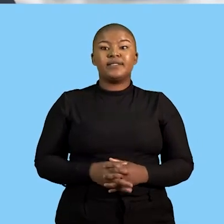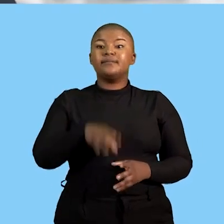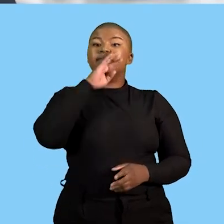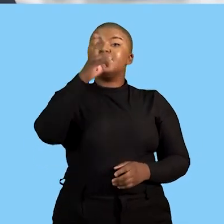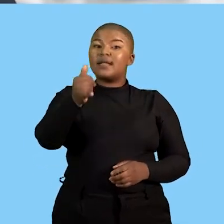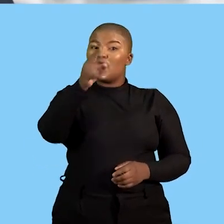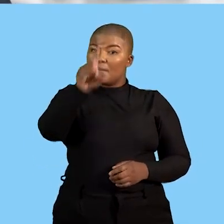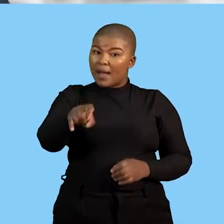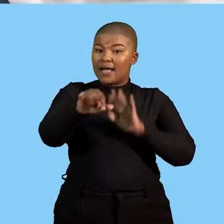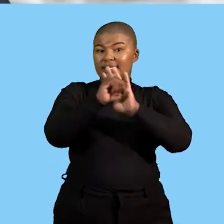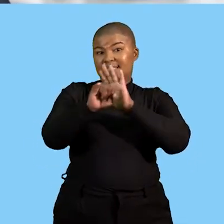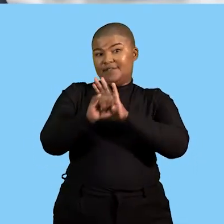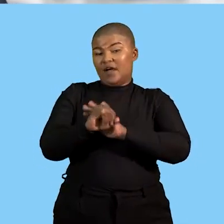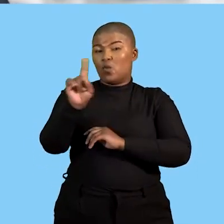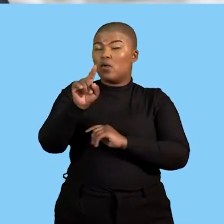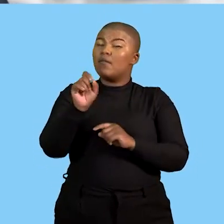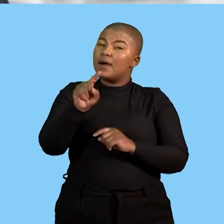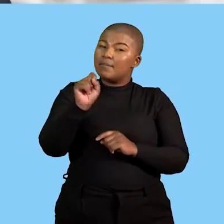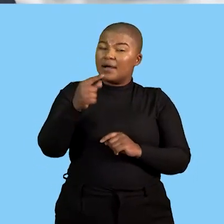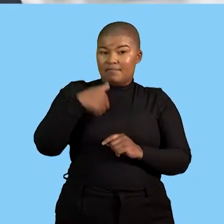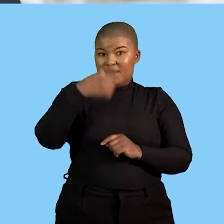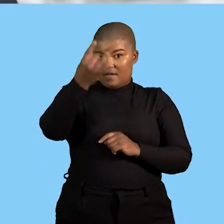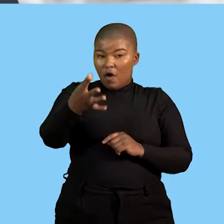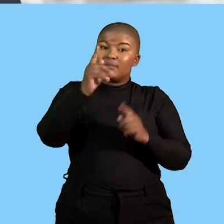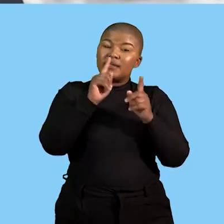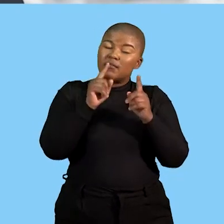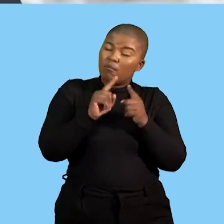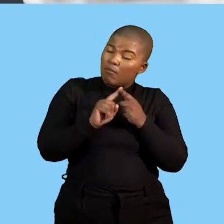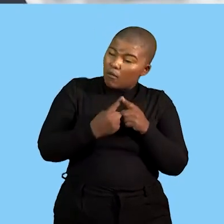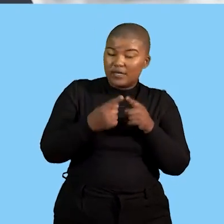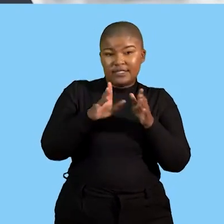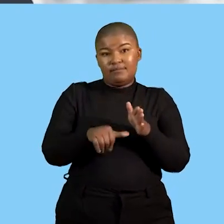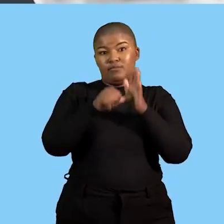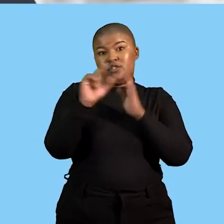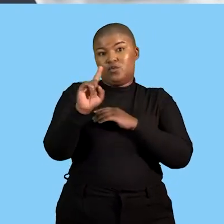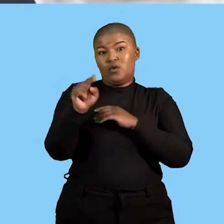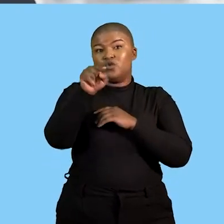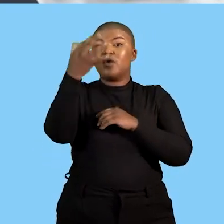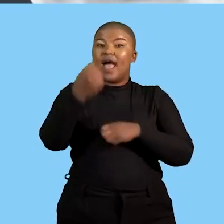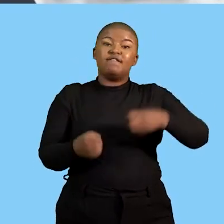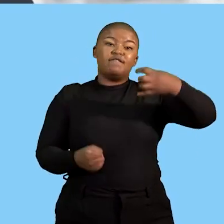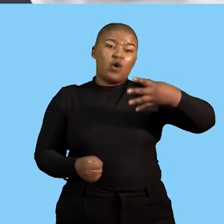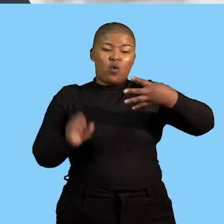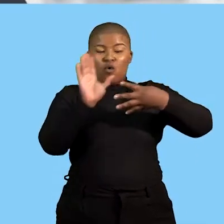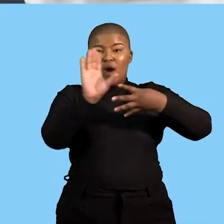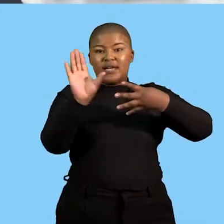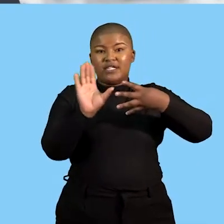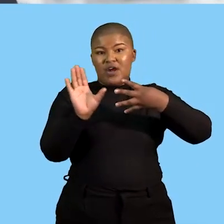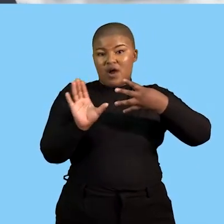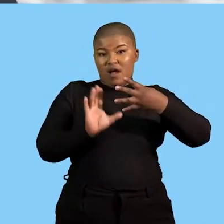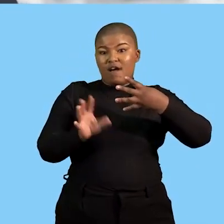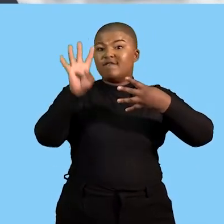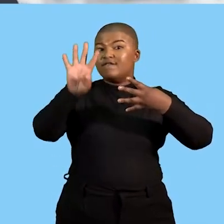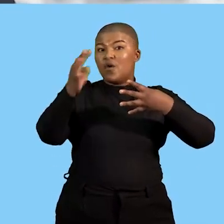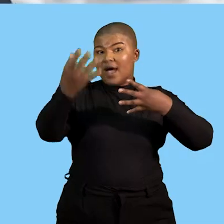the criteria. What is key? I give you the tip again. Remember, you have 4 criteria to choose from. So